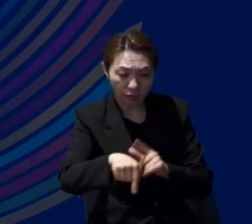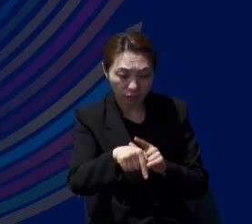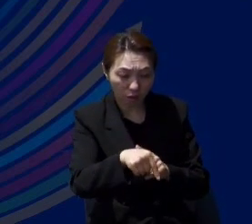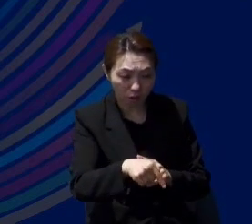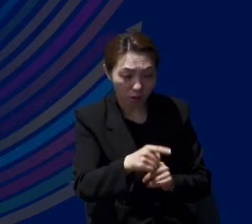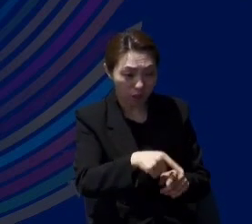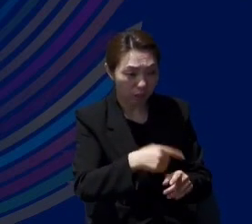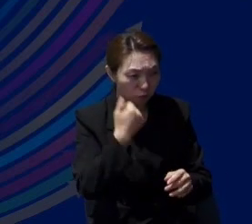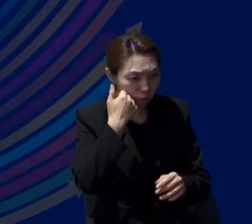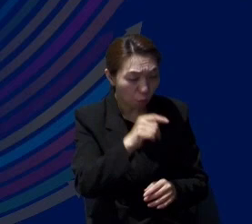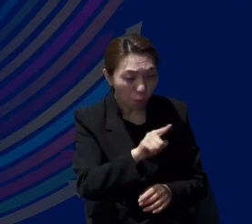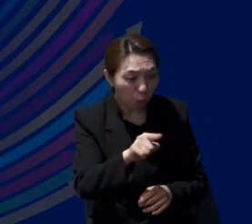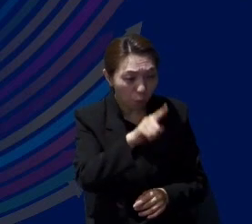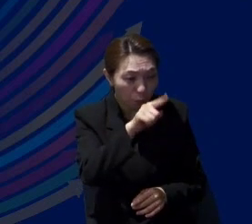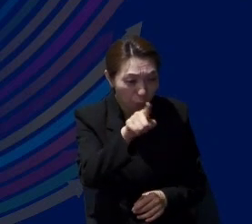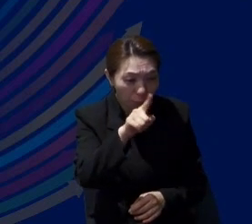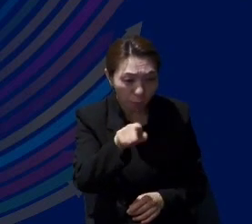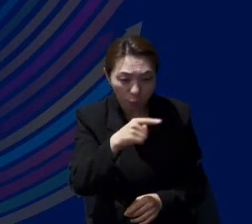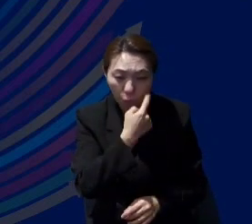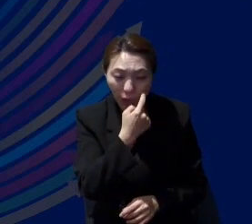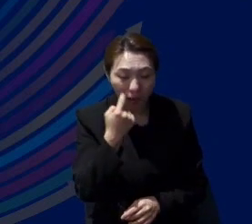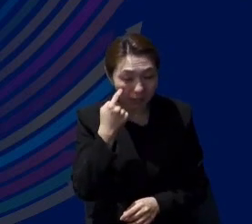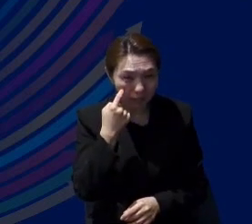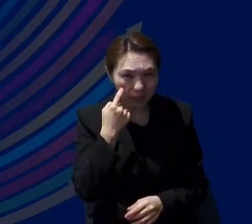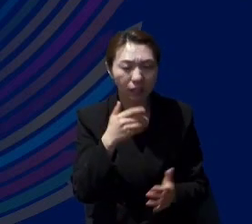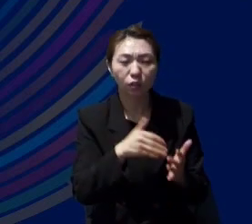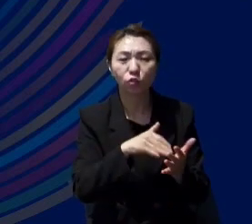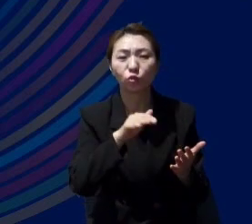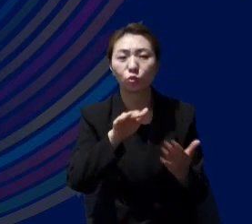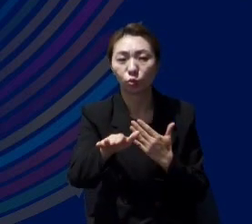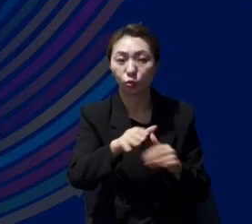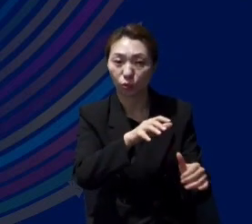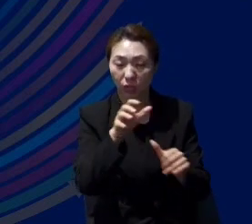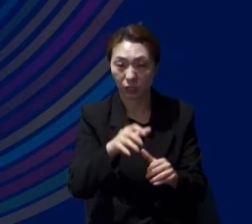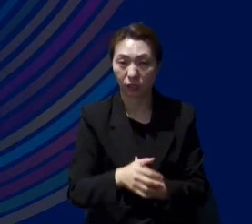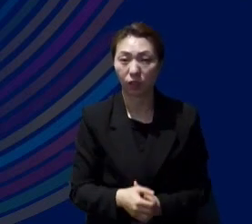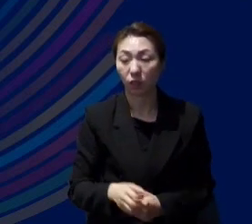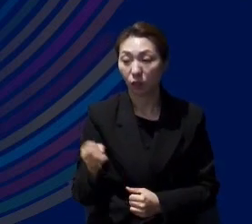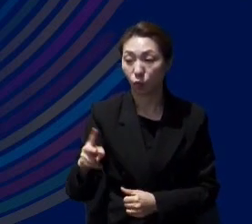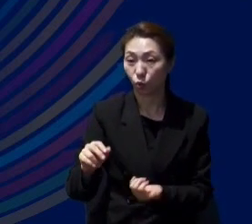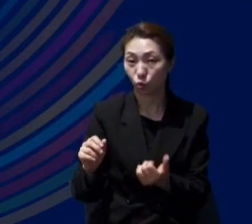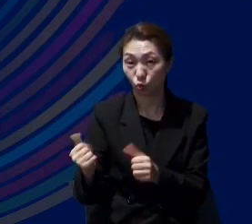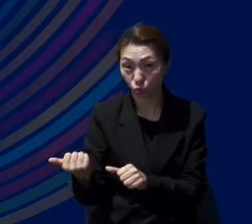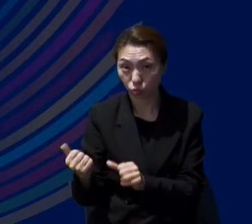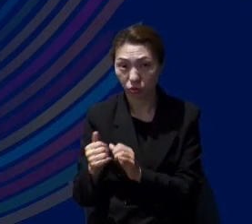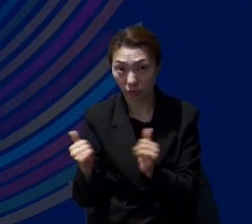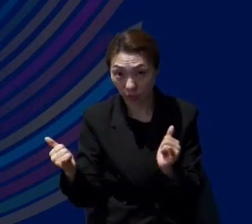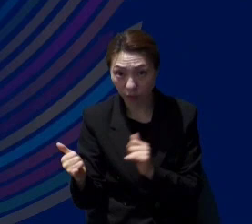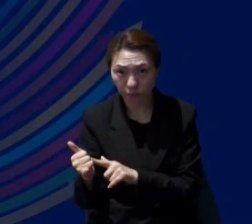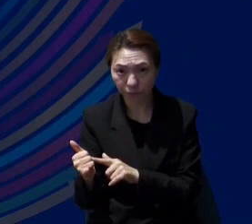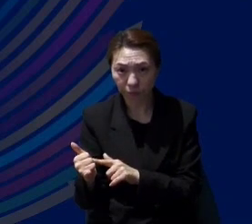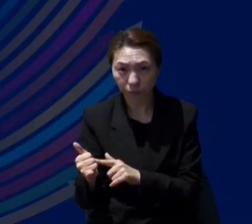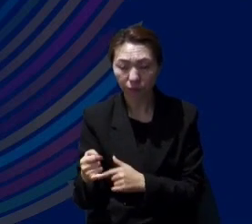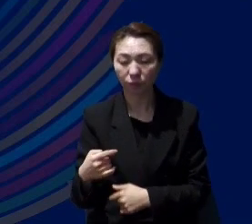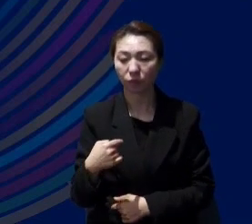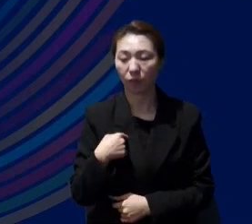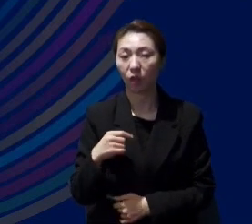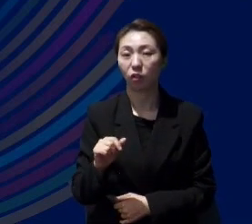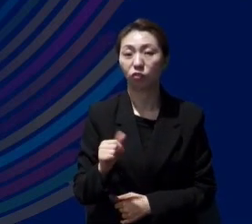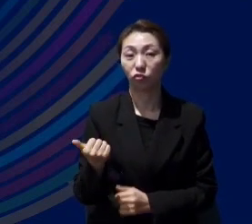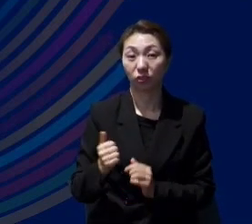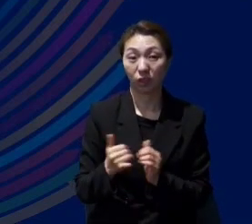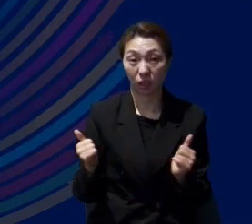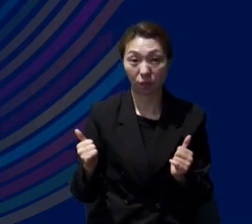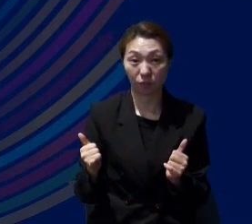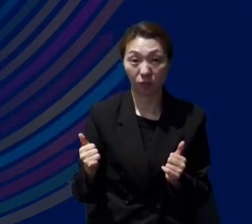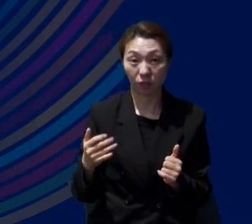the United States, they're recorded by somebody else since you cannot self-report on your death certificate, and sometimes they're reported incorrectly. And